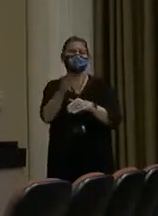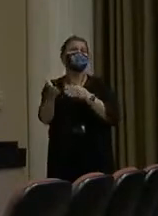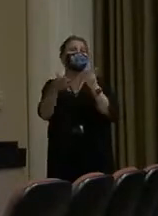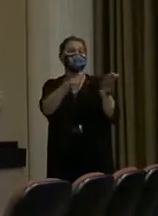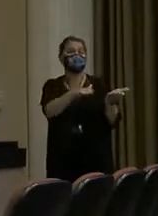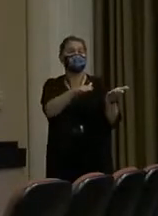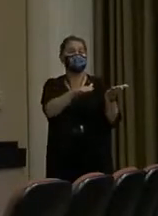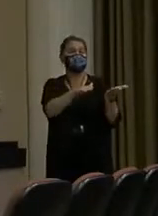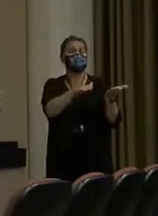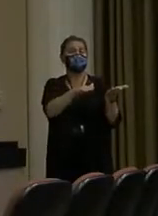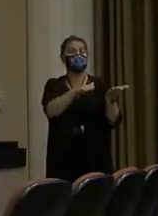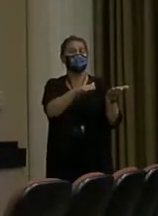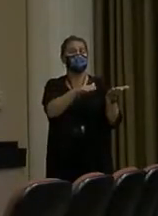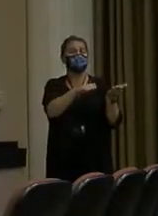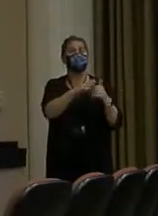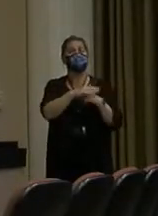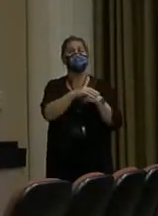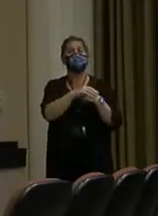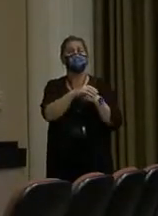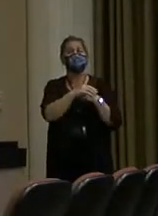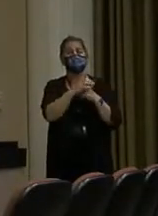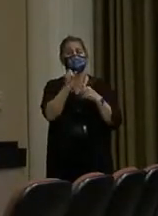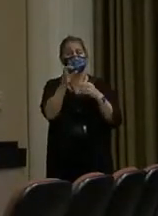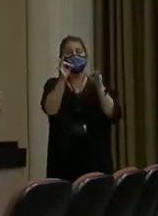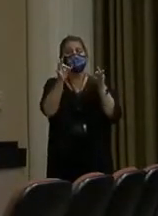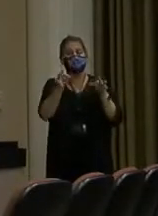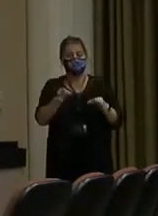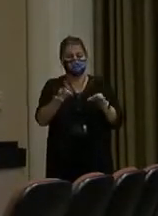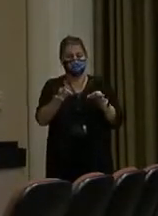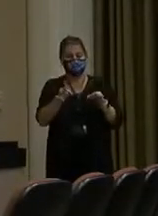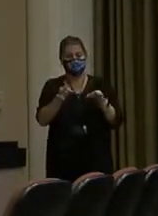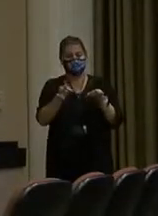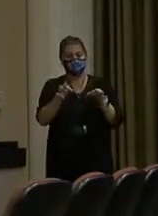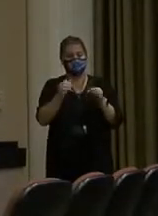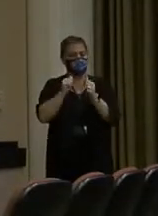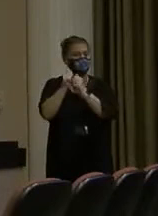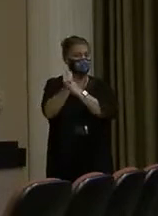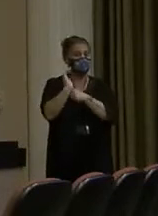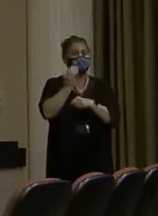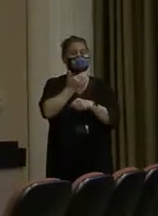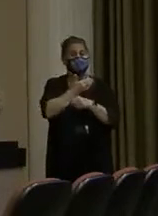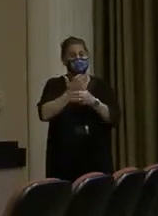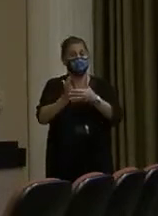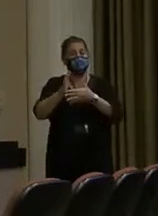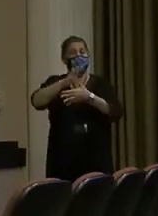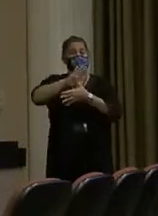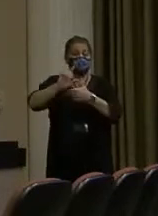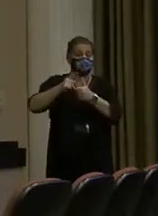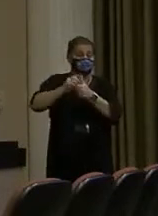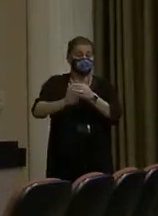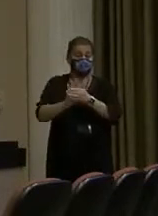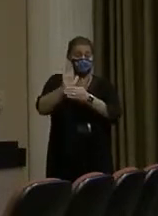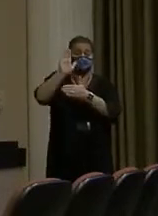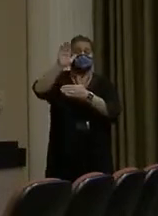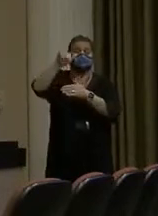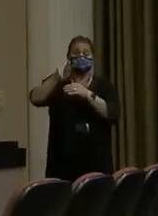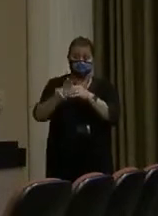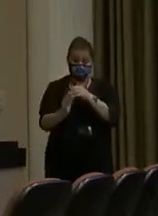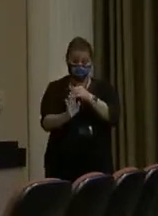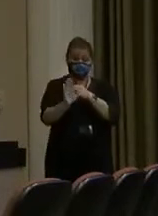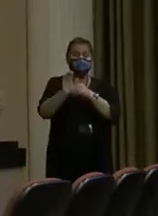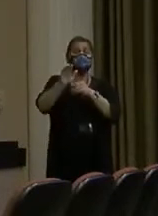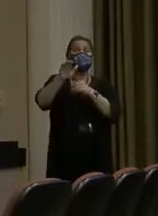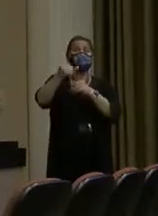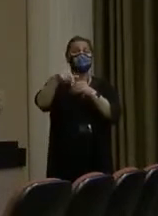die. And so definitely, even past our primary surge and the secondary surge,